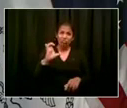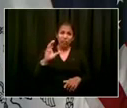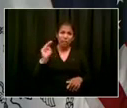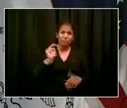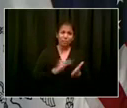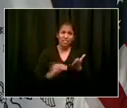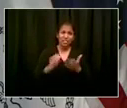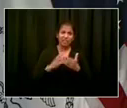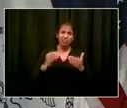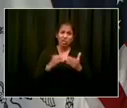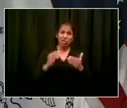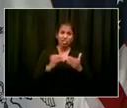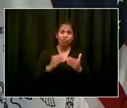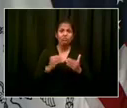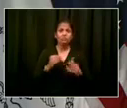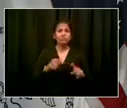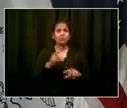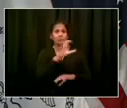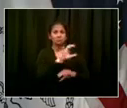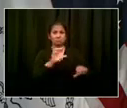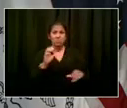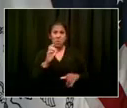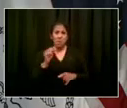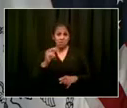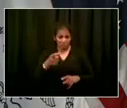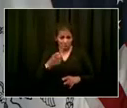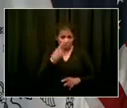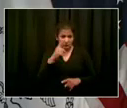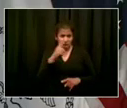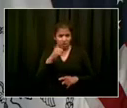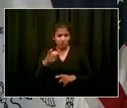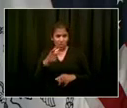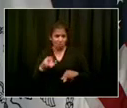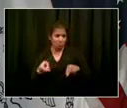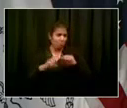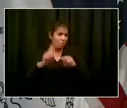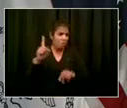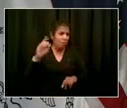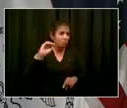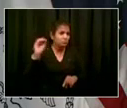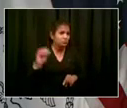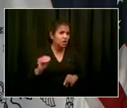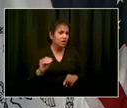And you've got their resistance, the CBC's resistance to